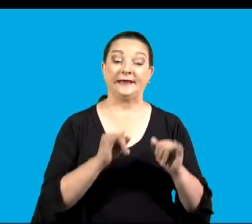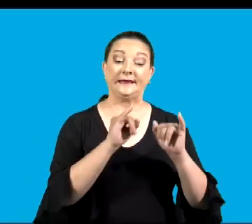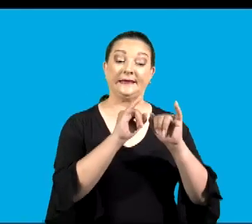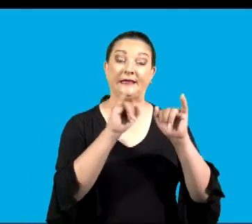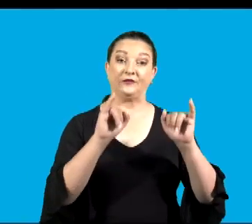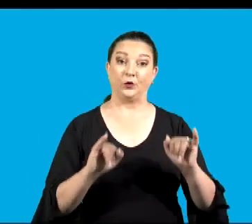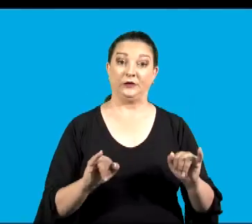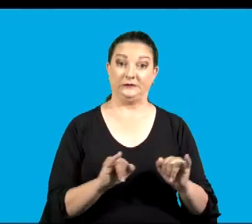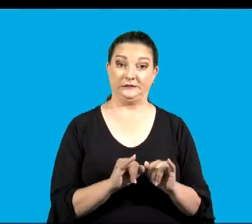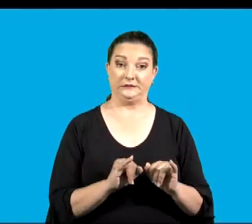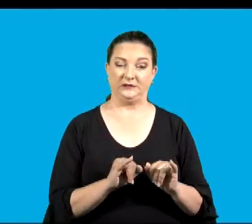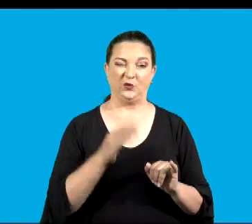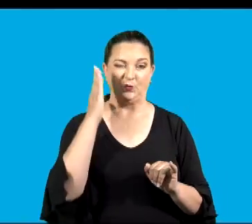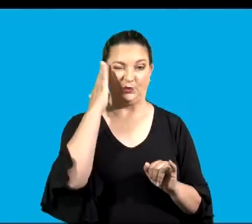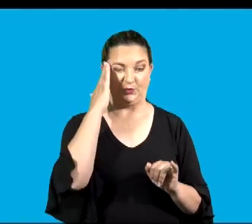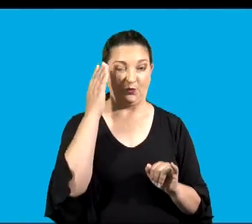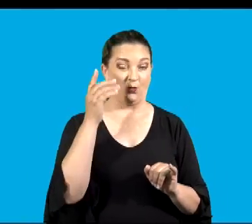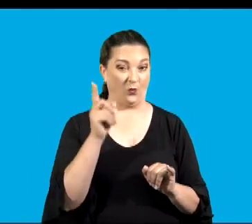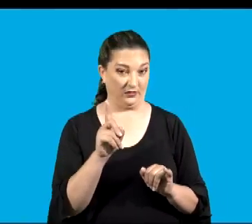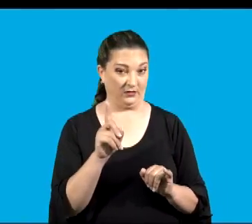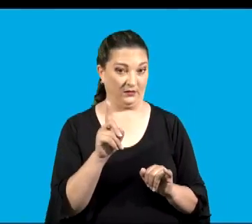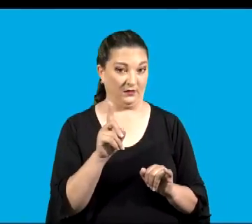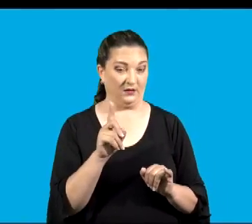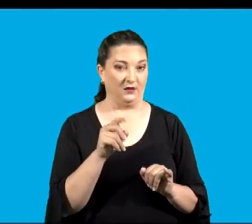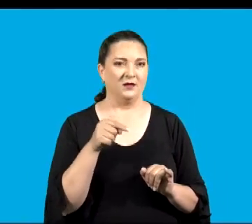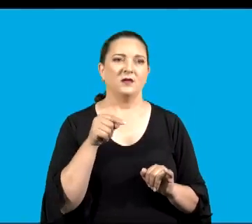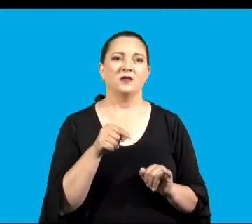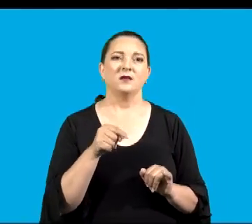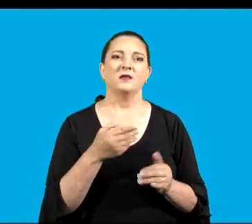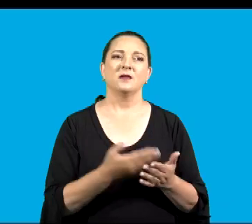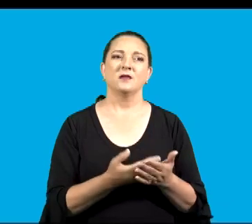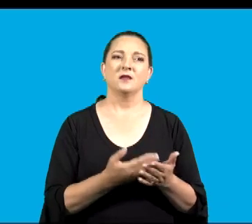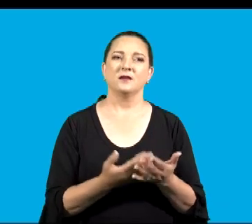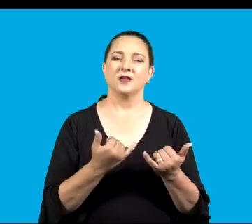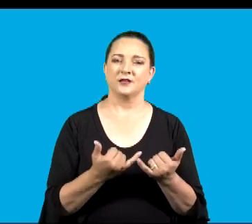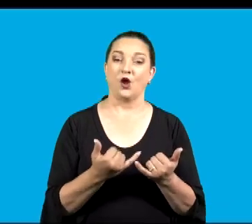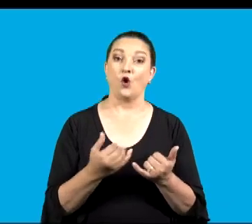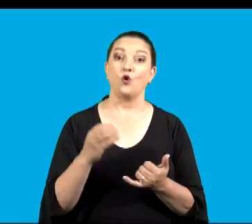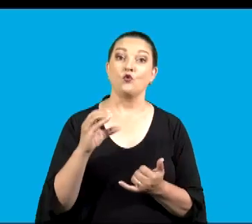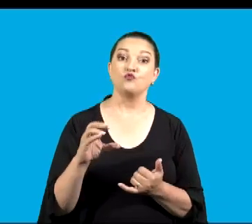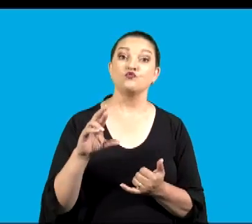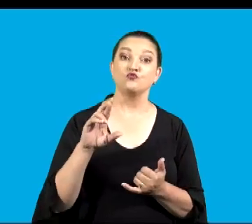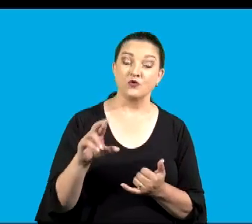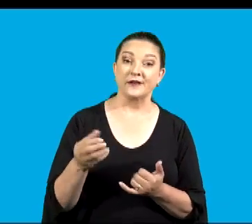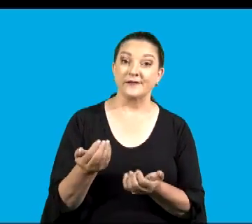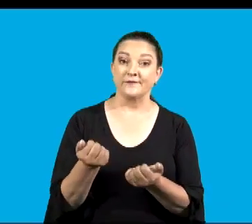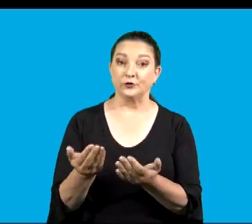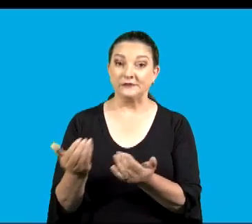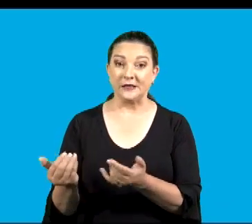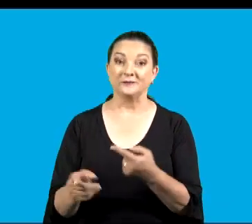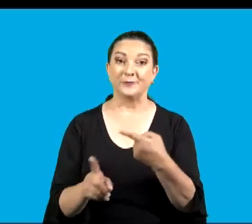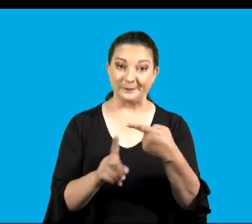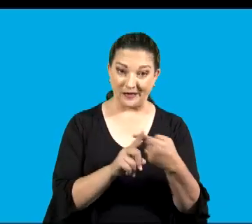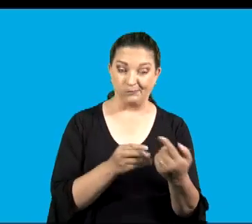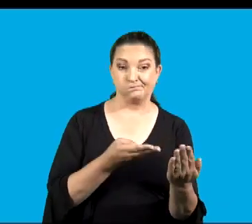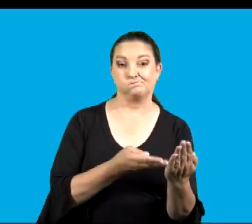an invoice. So we know that when there's an invoice, it means we have purchased goods on credit from our supplier. So the sign would